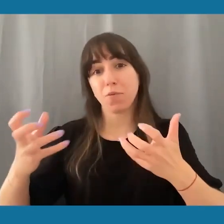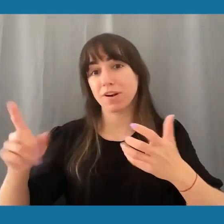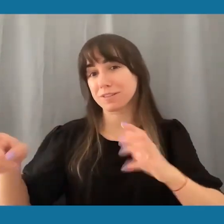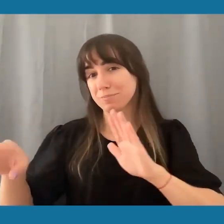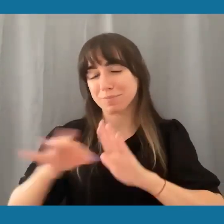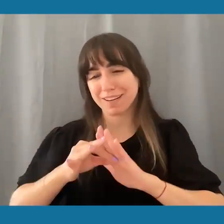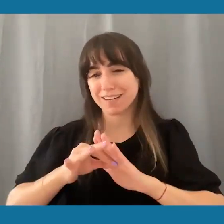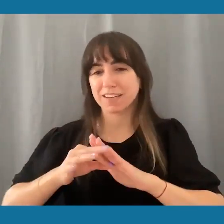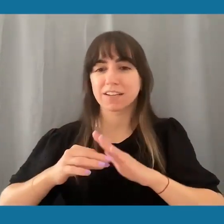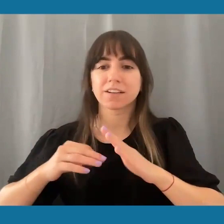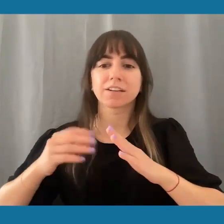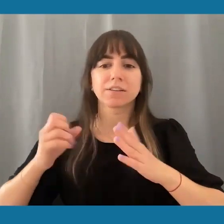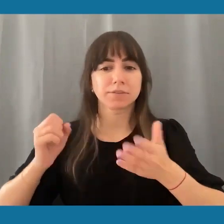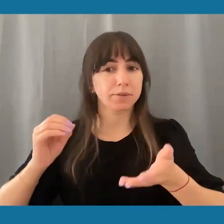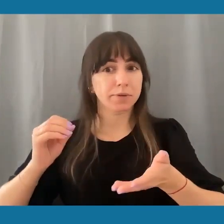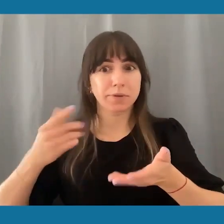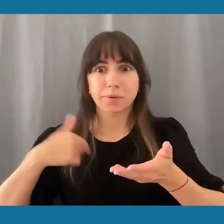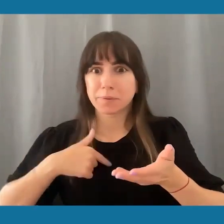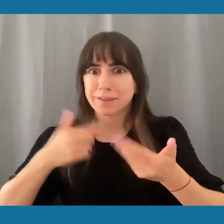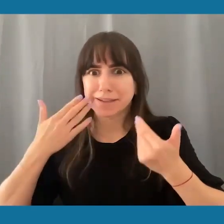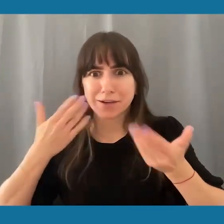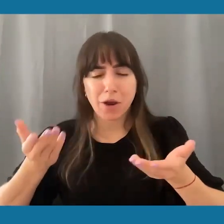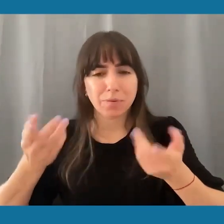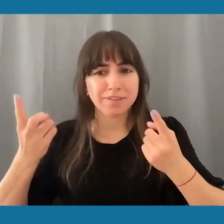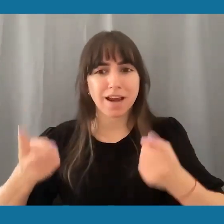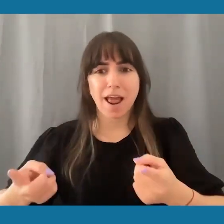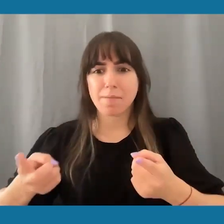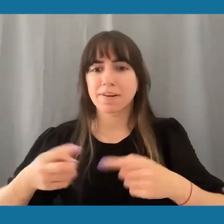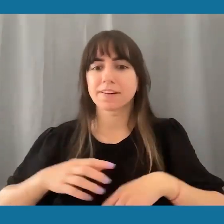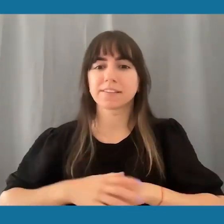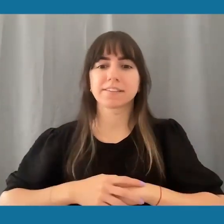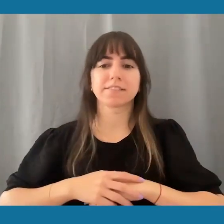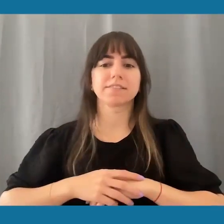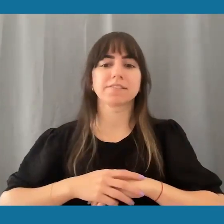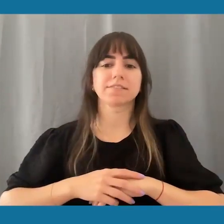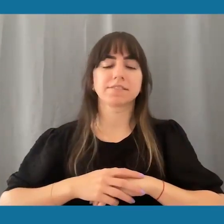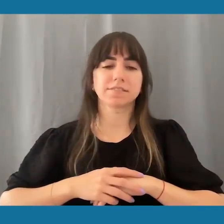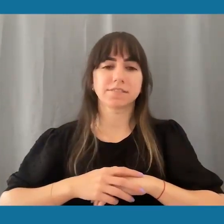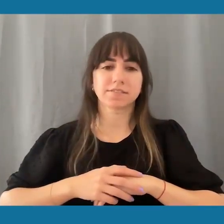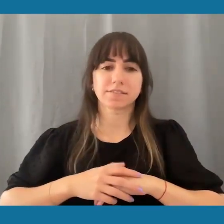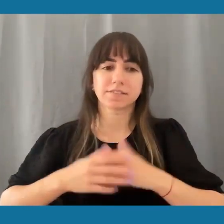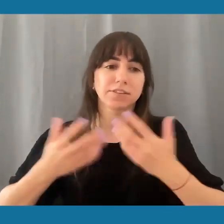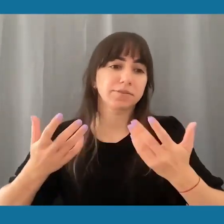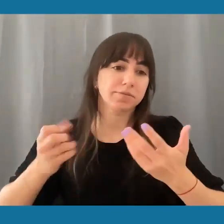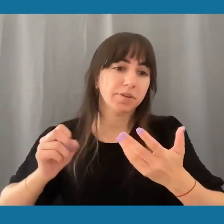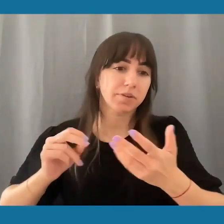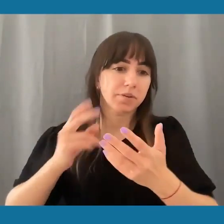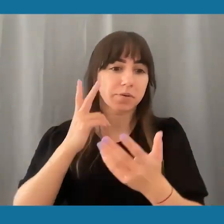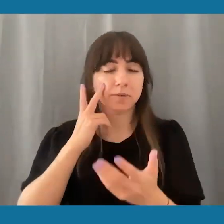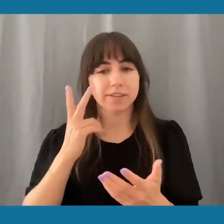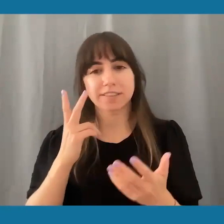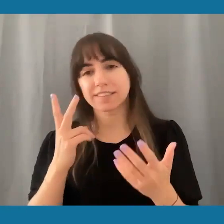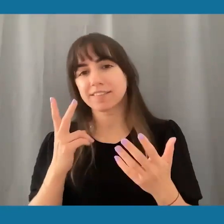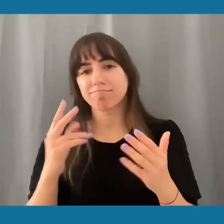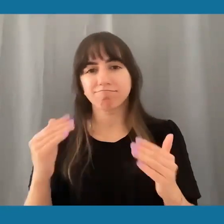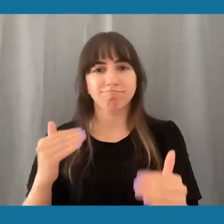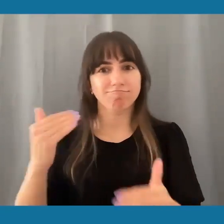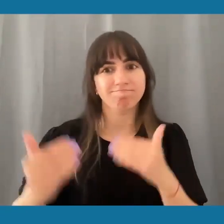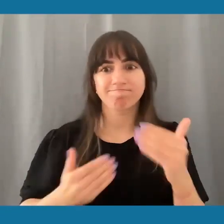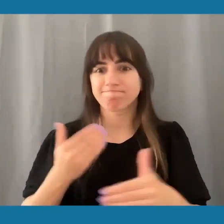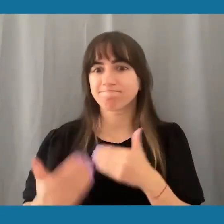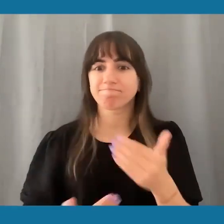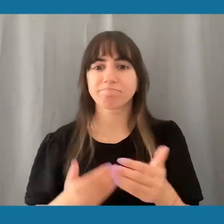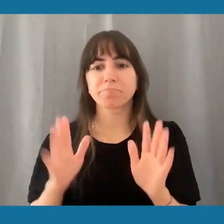the funds, and we're like, you know what, worst case, we have to kind of take it out of her, account every now and then, our what we